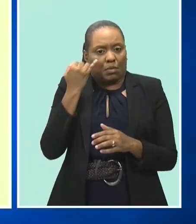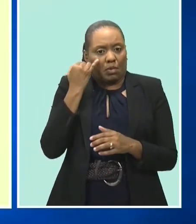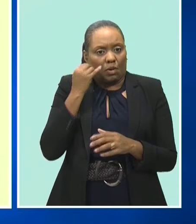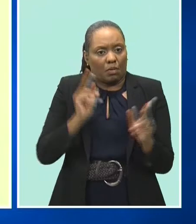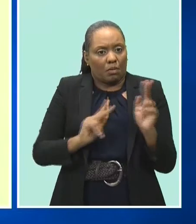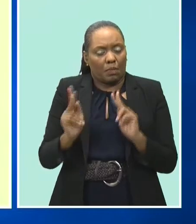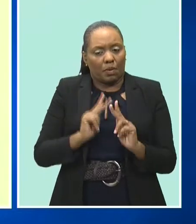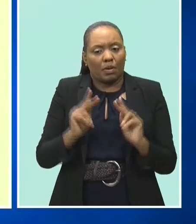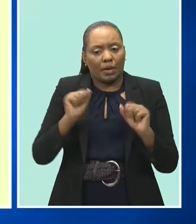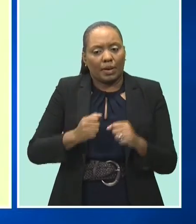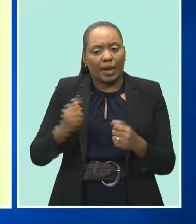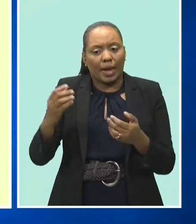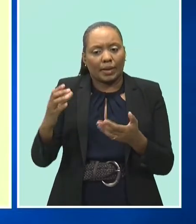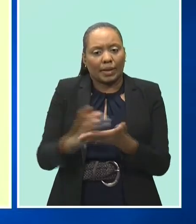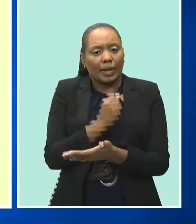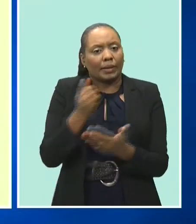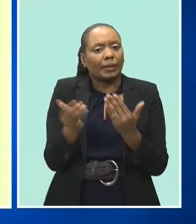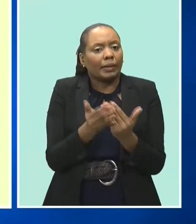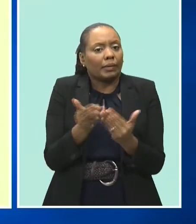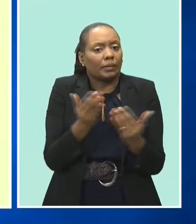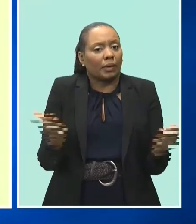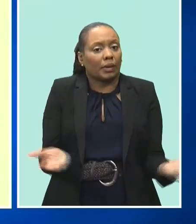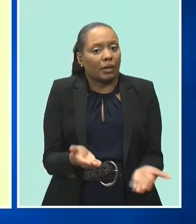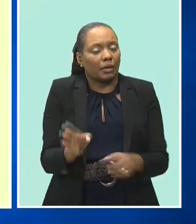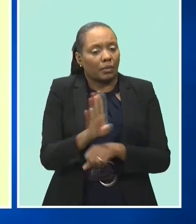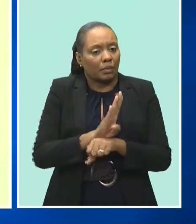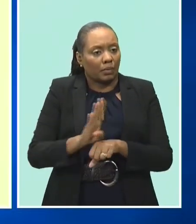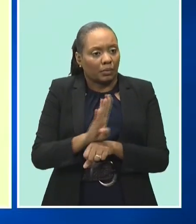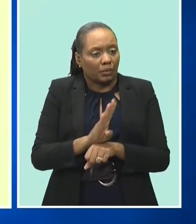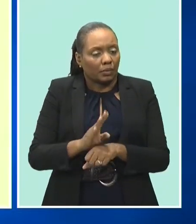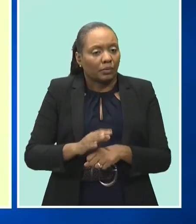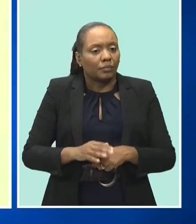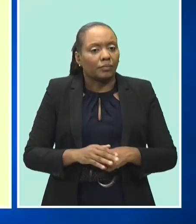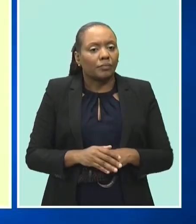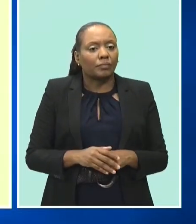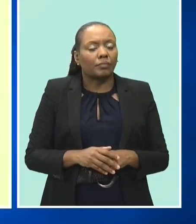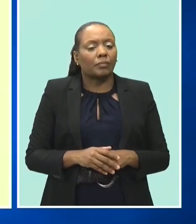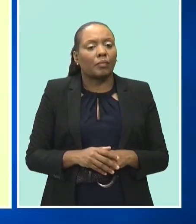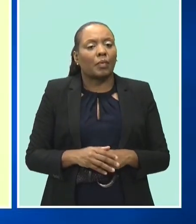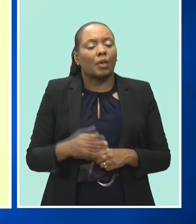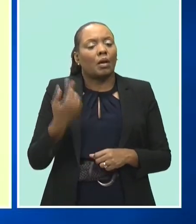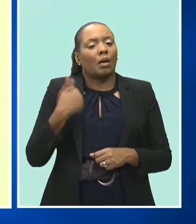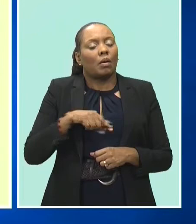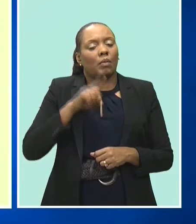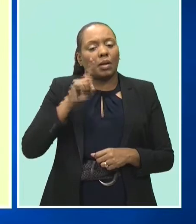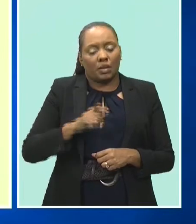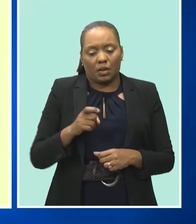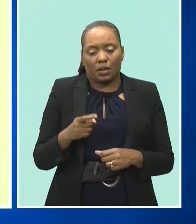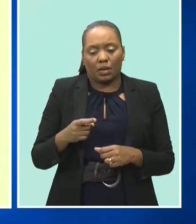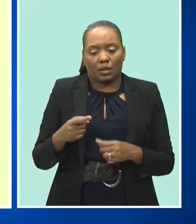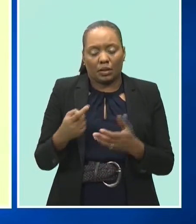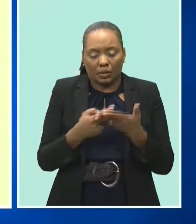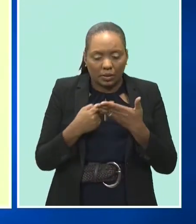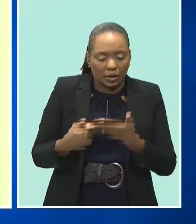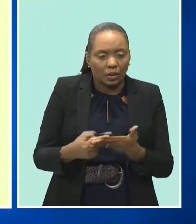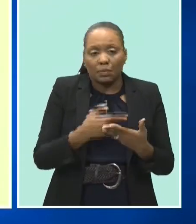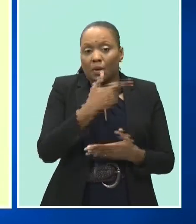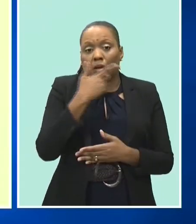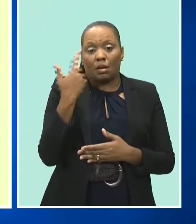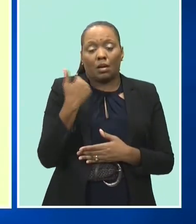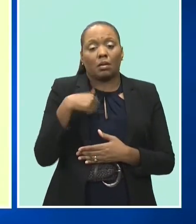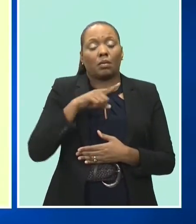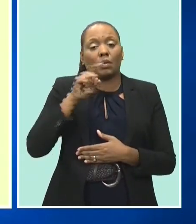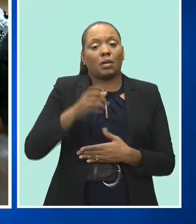through maintenance of a system such as this that we can have a fighting chance of mitigating the destructive effects